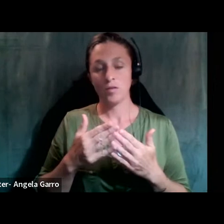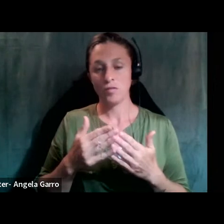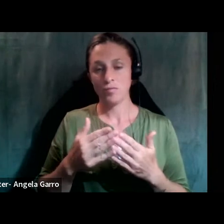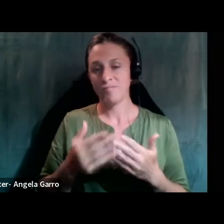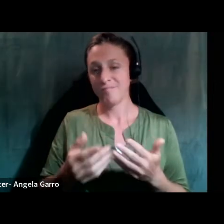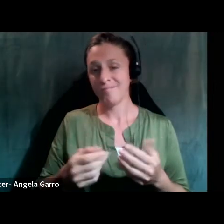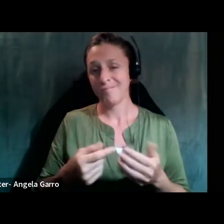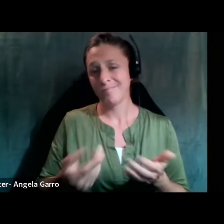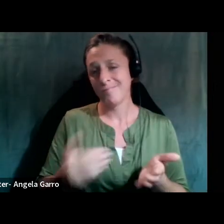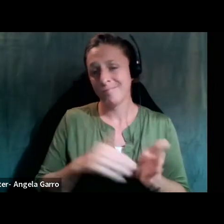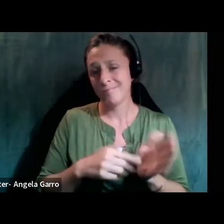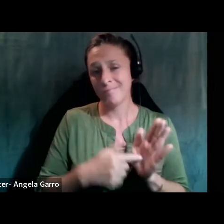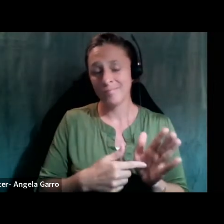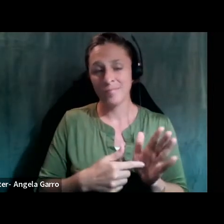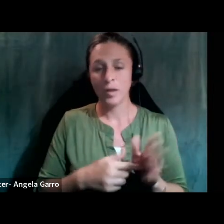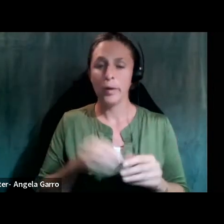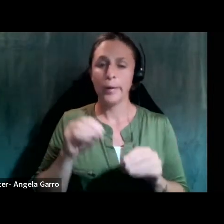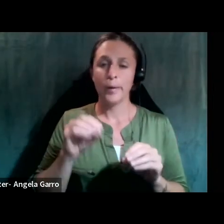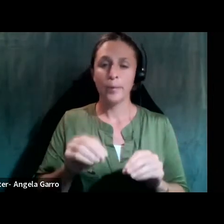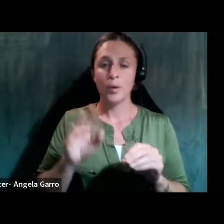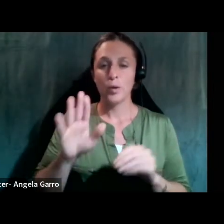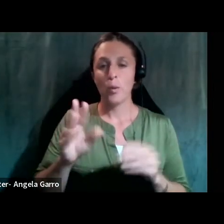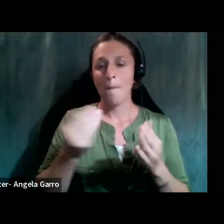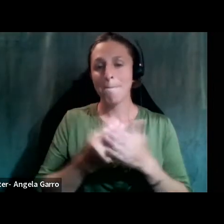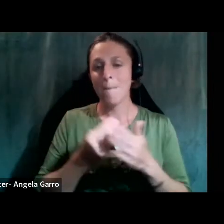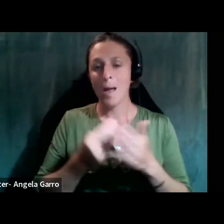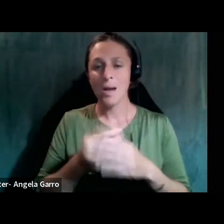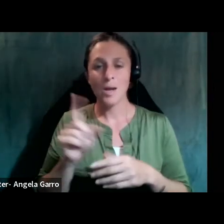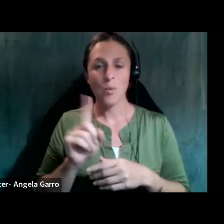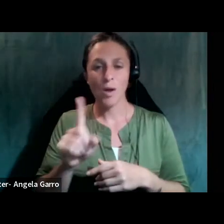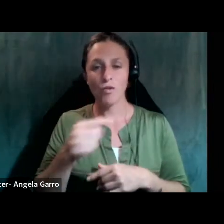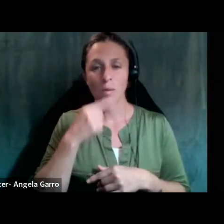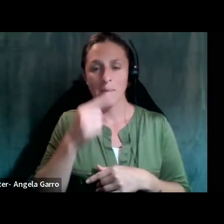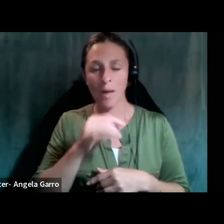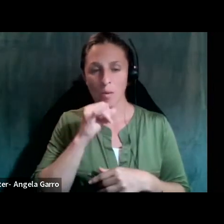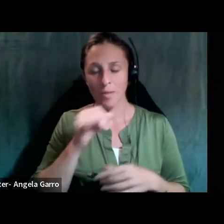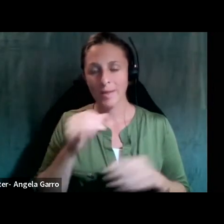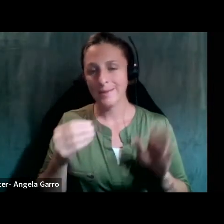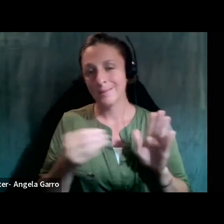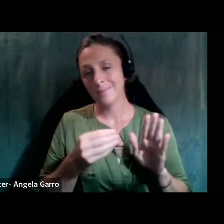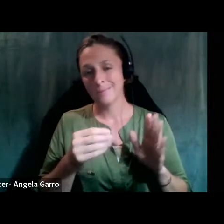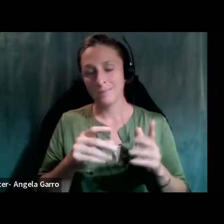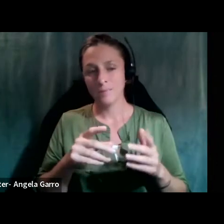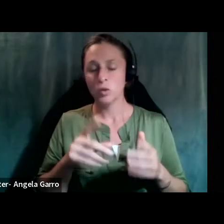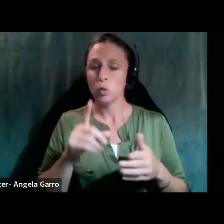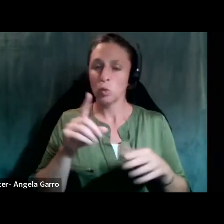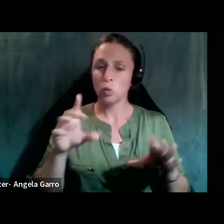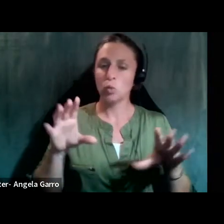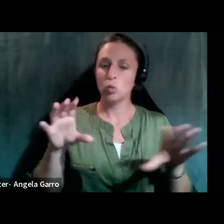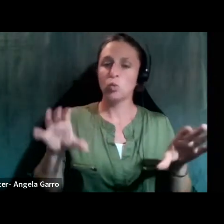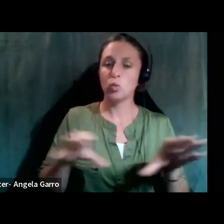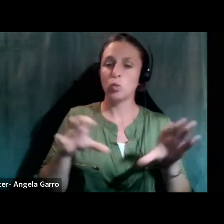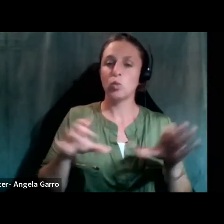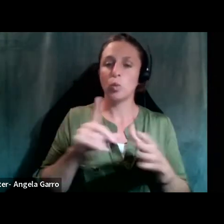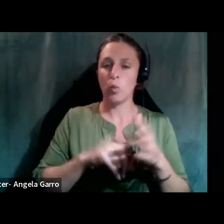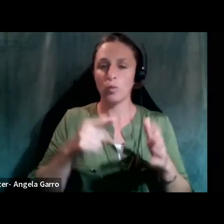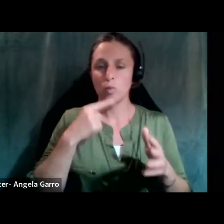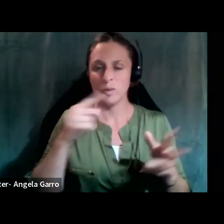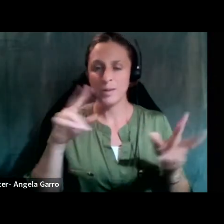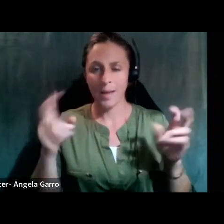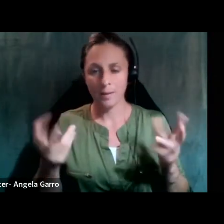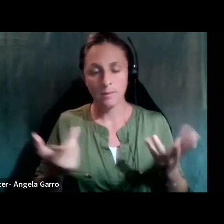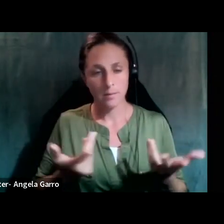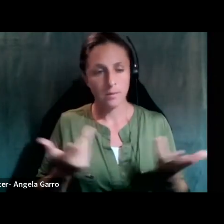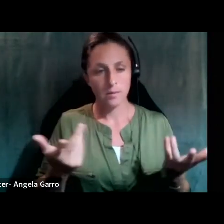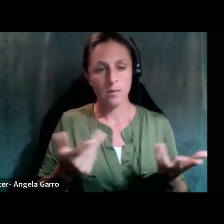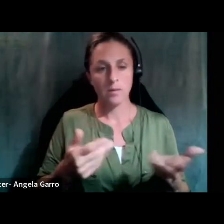put your money where your mouth is, which You is, took my line. well, yeah, but I mean, unfortunately, Perfect. that was Yep. everything, every